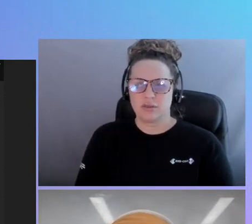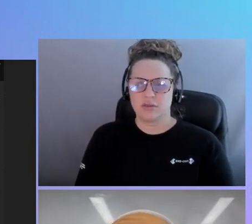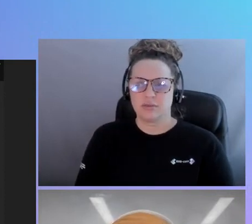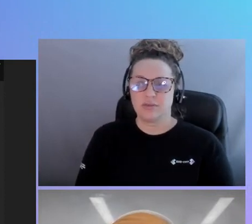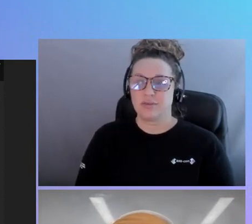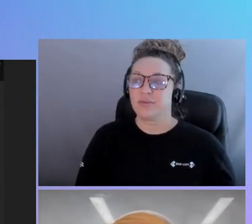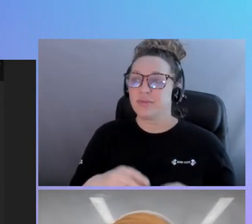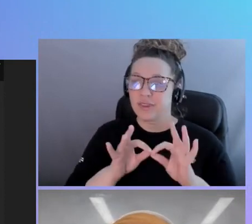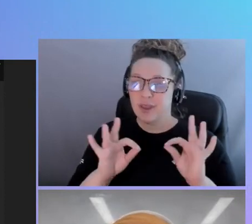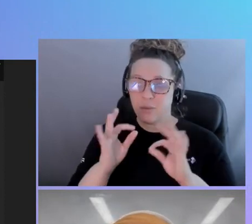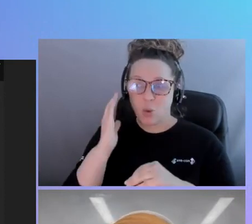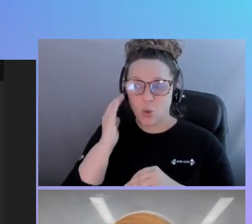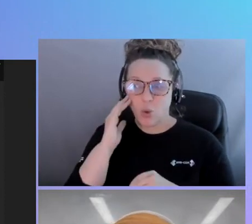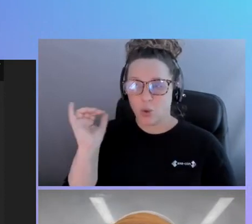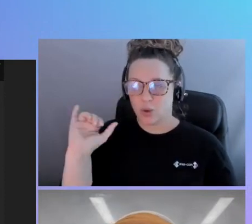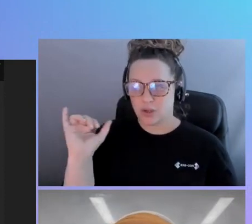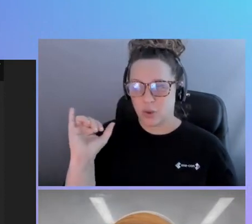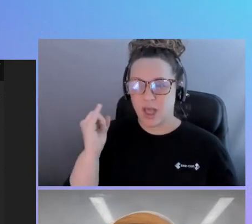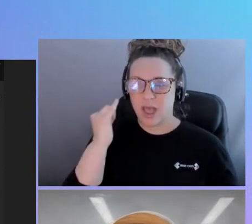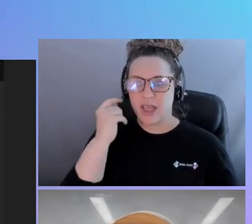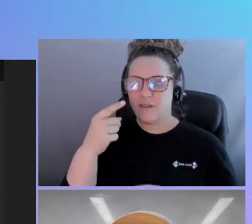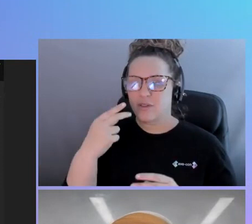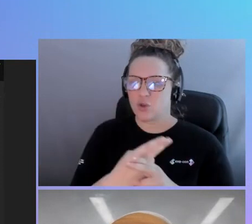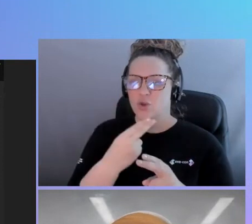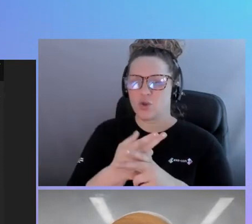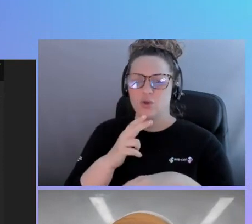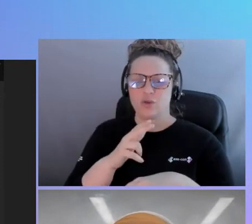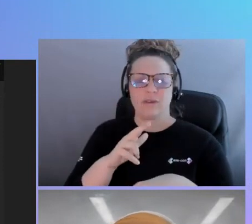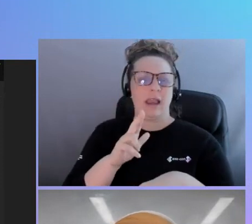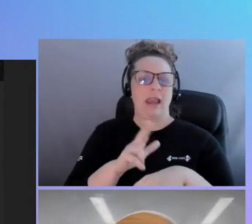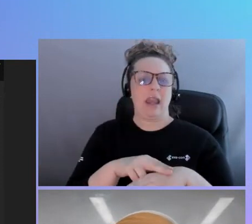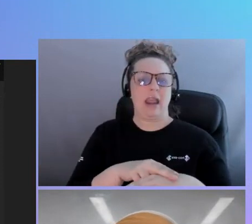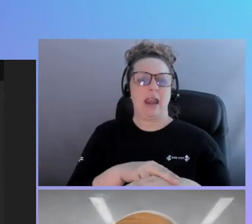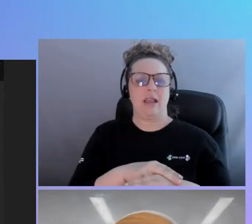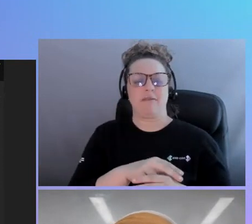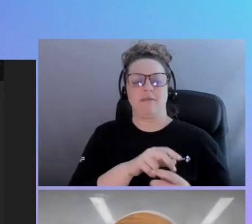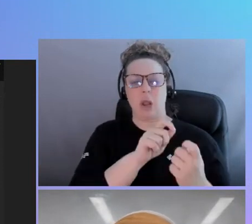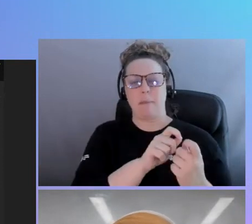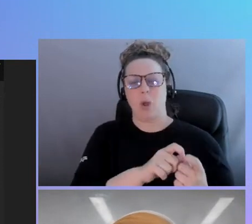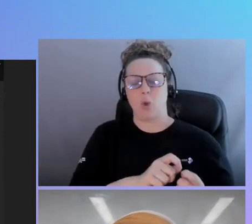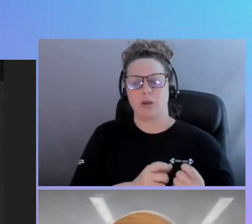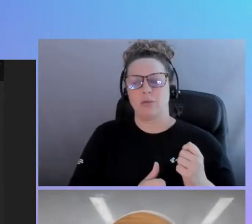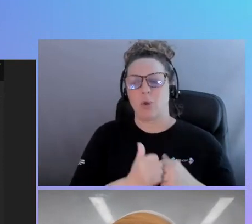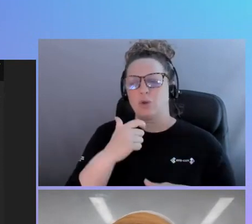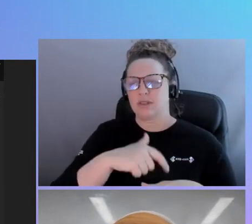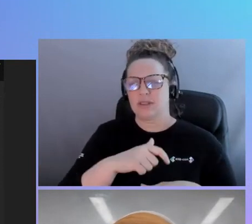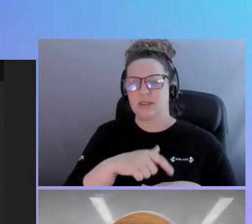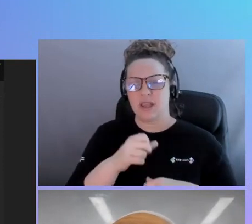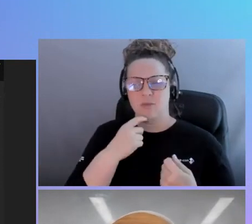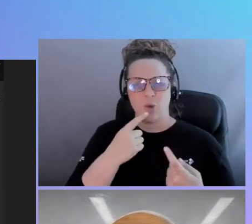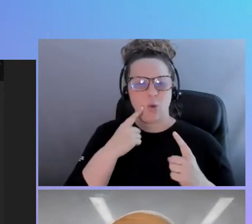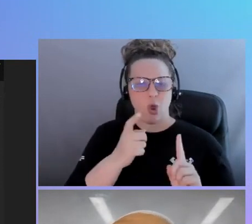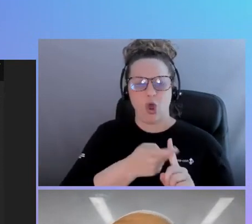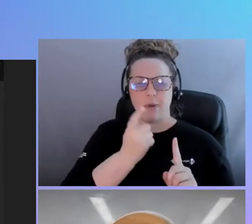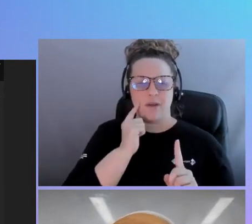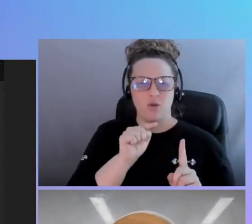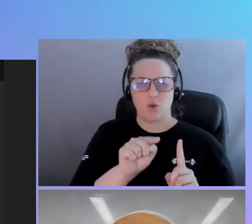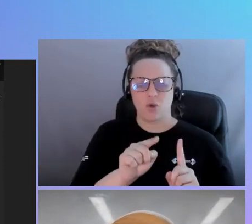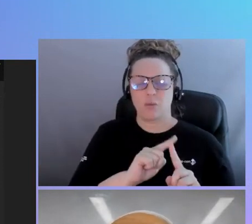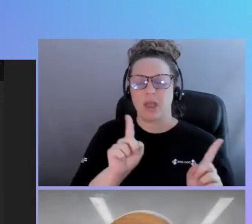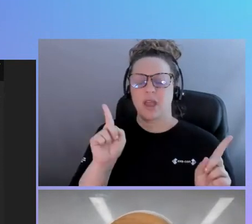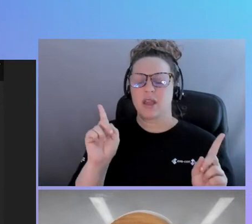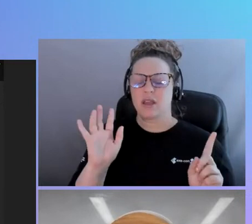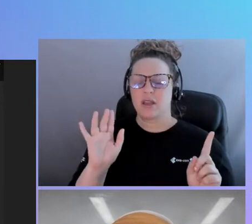It's important to know as well that if you use native components, most of the times these things worked automatically for you.